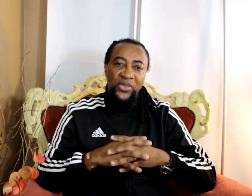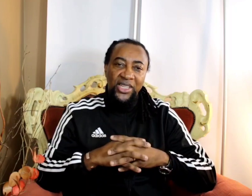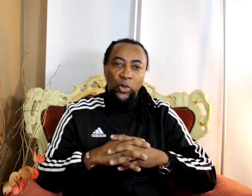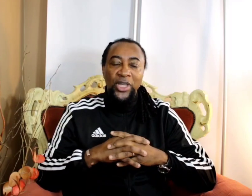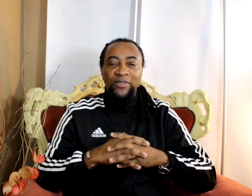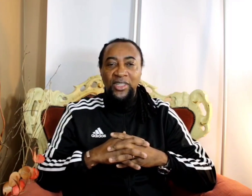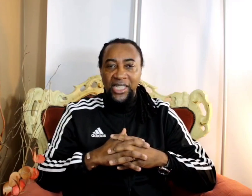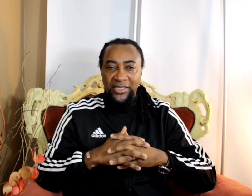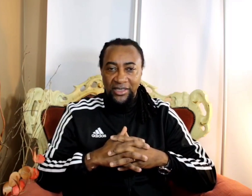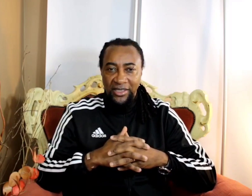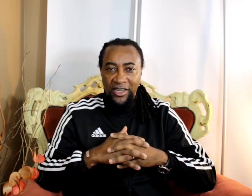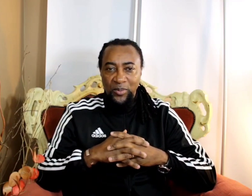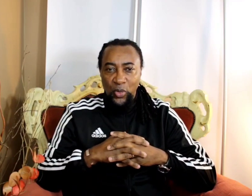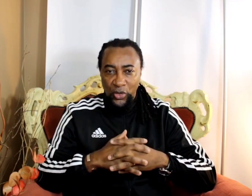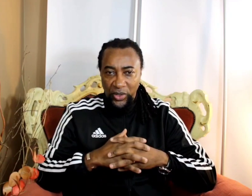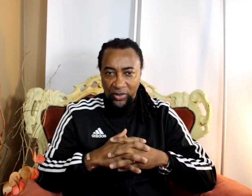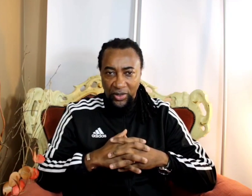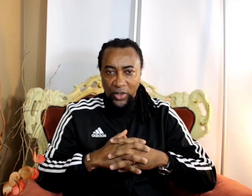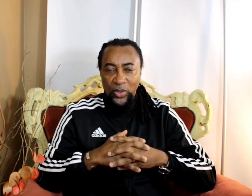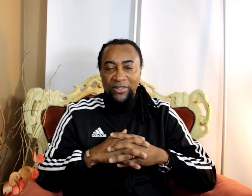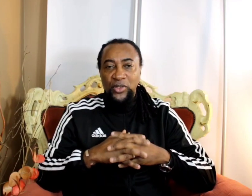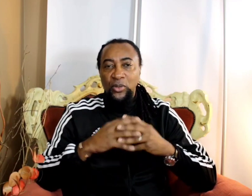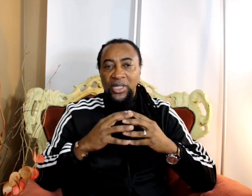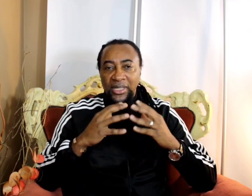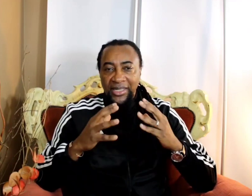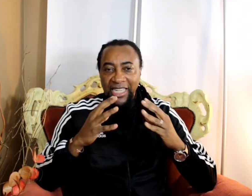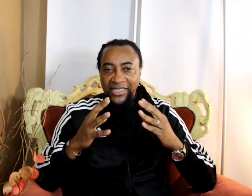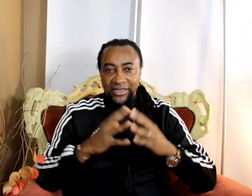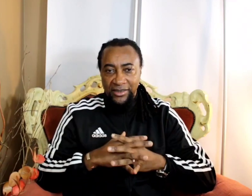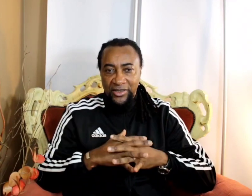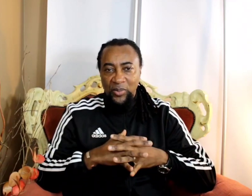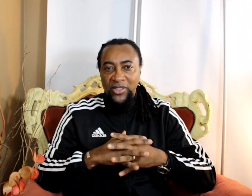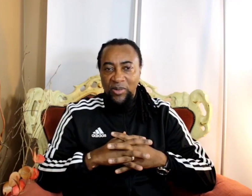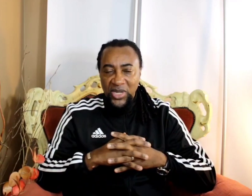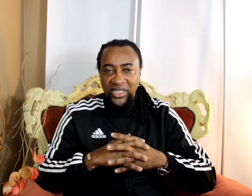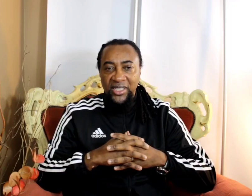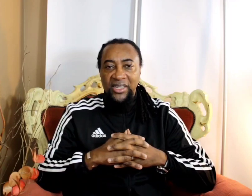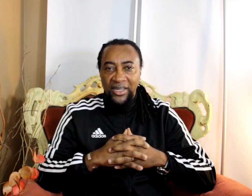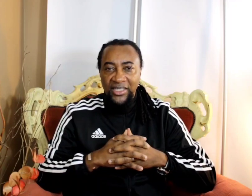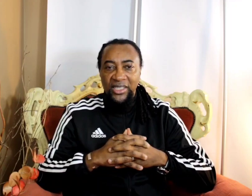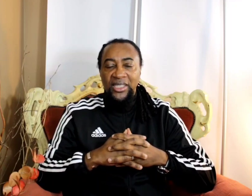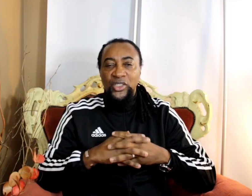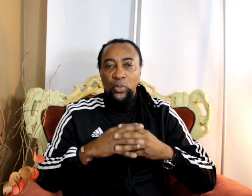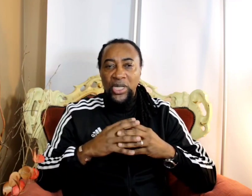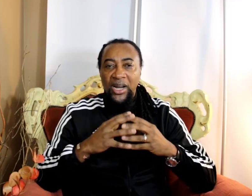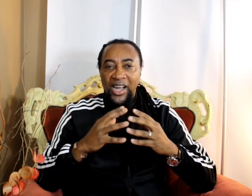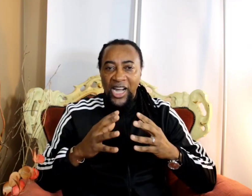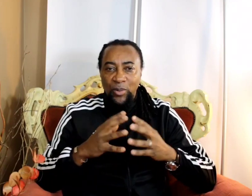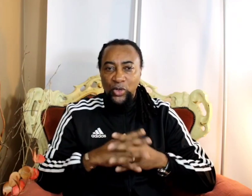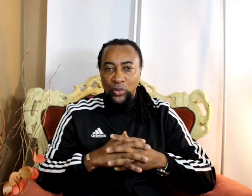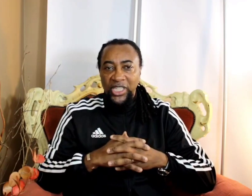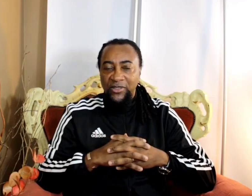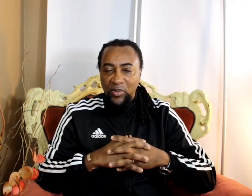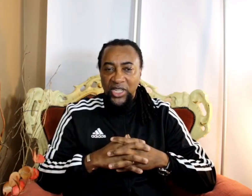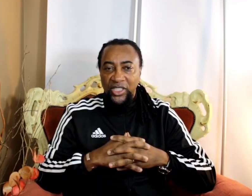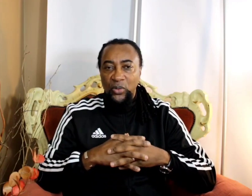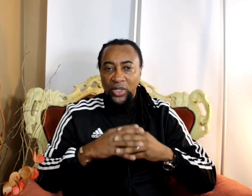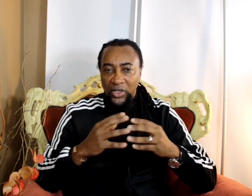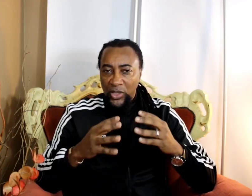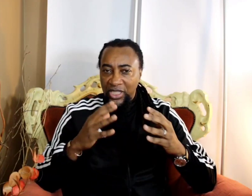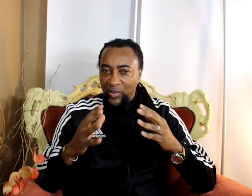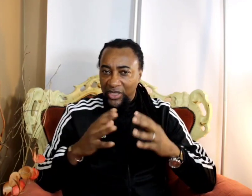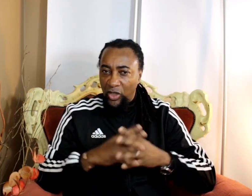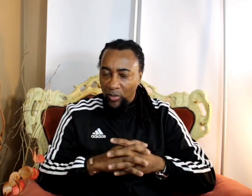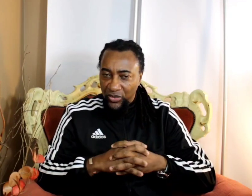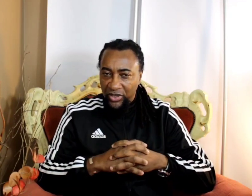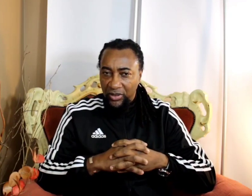is something that we have to get on board with. We have to get some information, knowledge, so we are armed with information